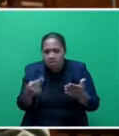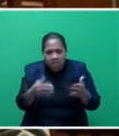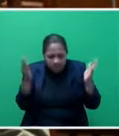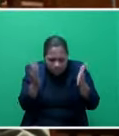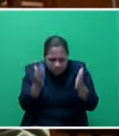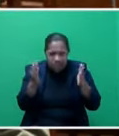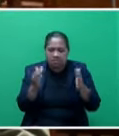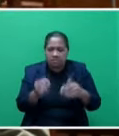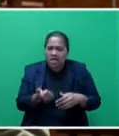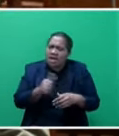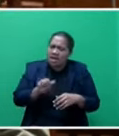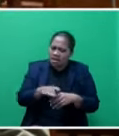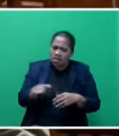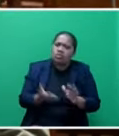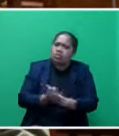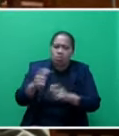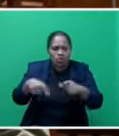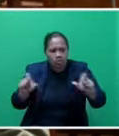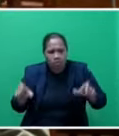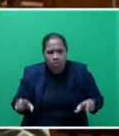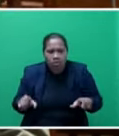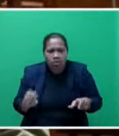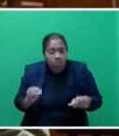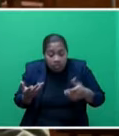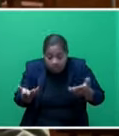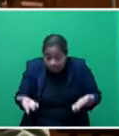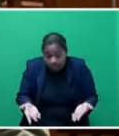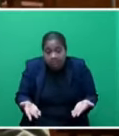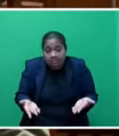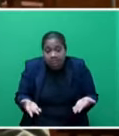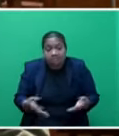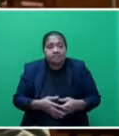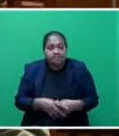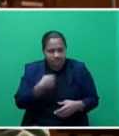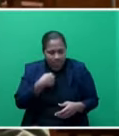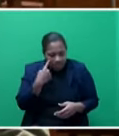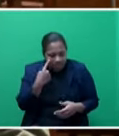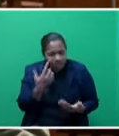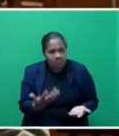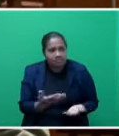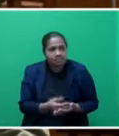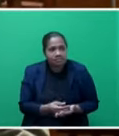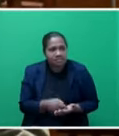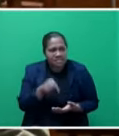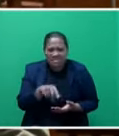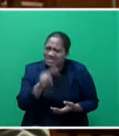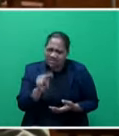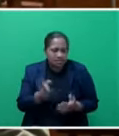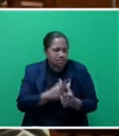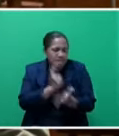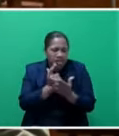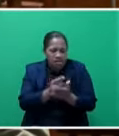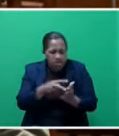debtors. Allow them to go to the court. So as it is, I see this needs a lot of relook